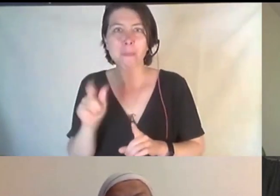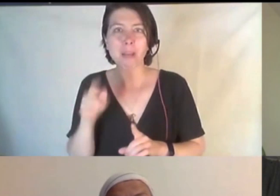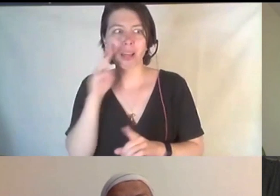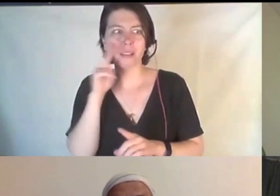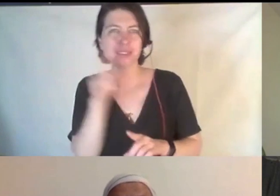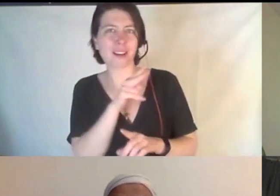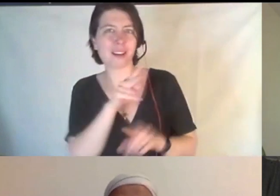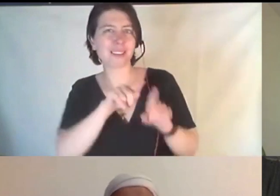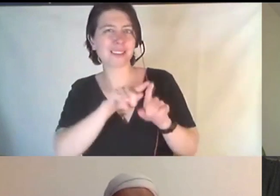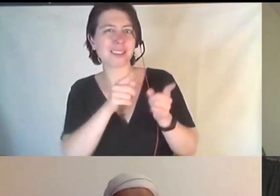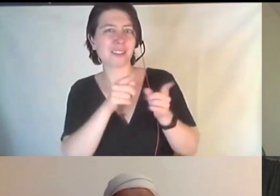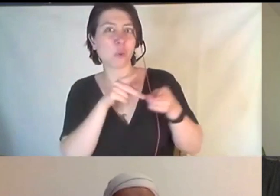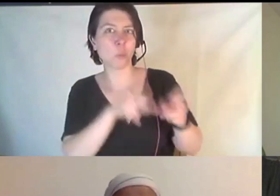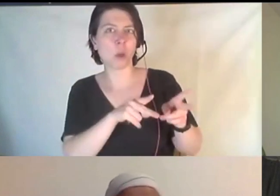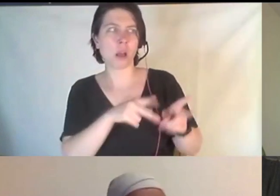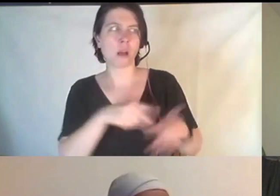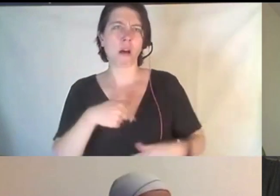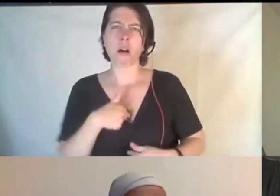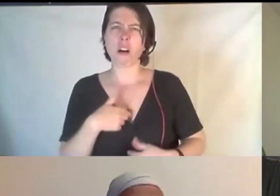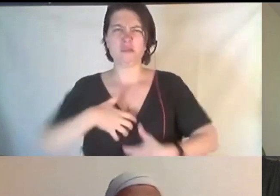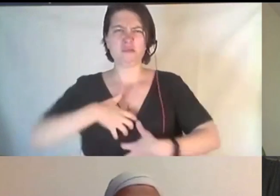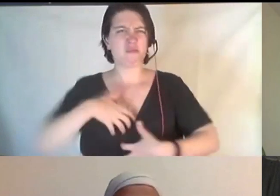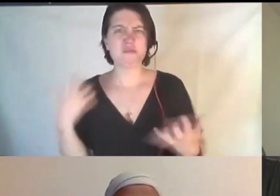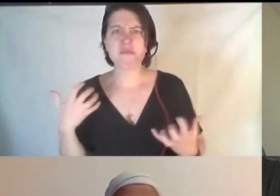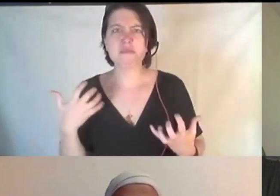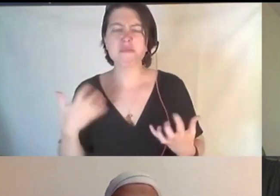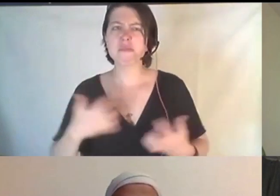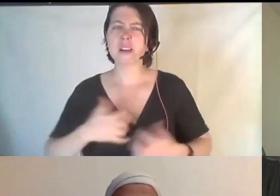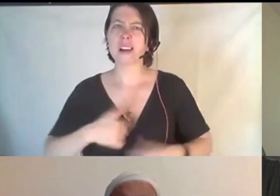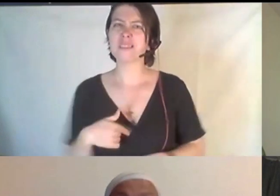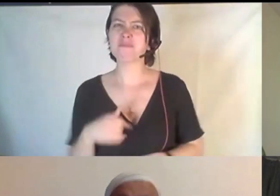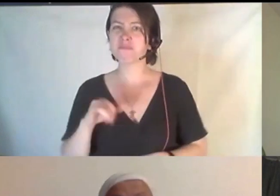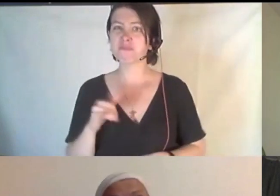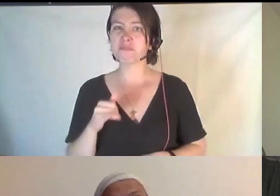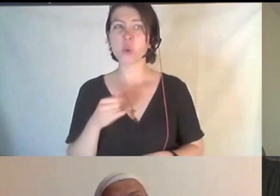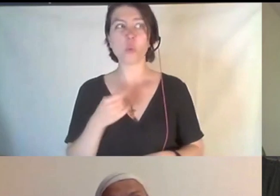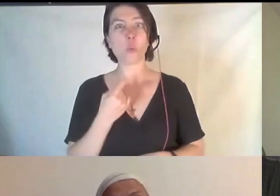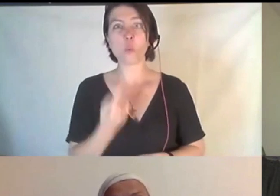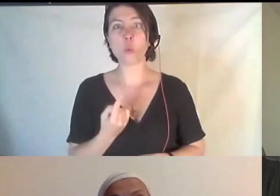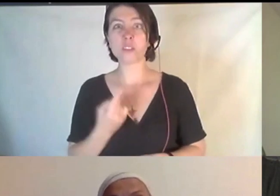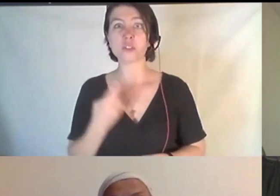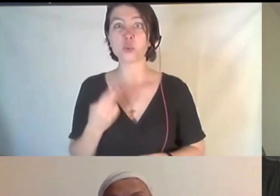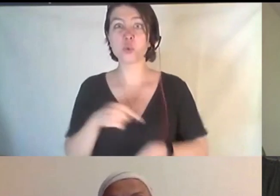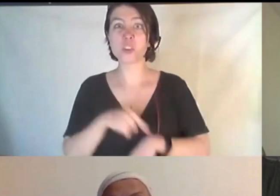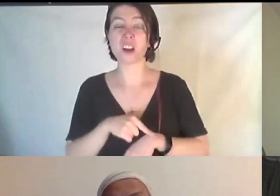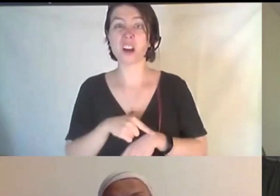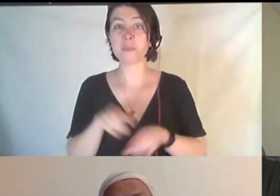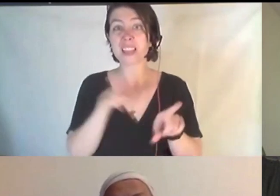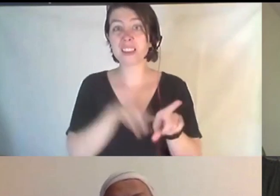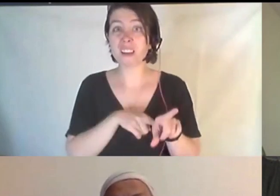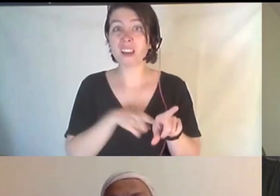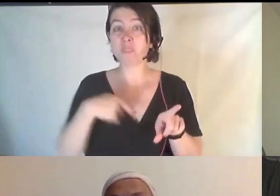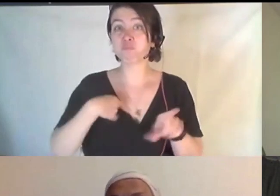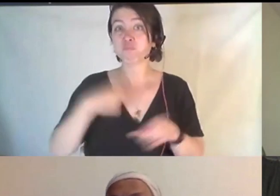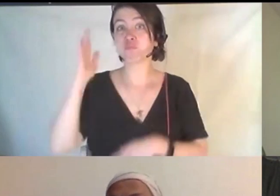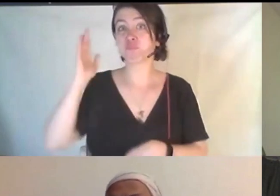infuriating. And it's funny actually, because kind of maybe once or twice a year I sort of talk about Naina's practice to a wider audience, and